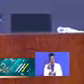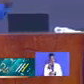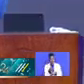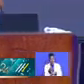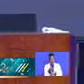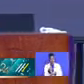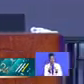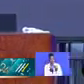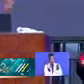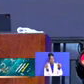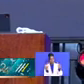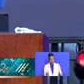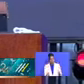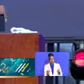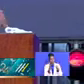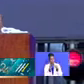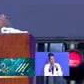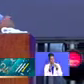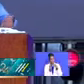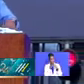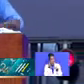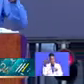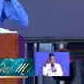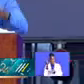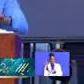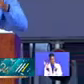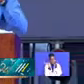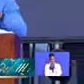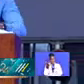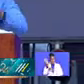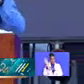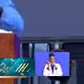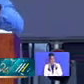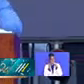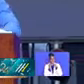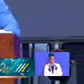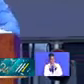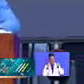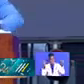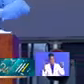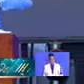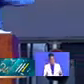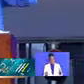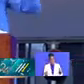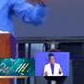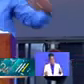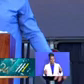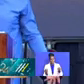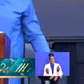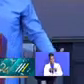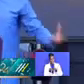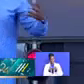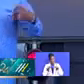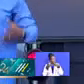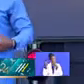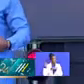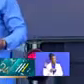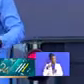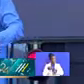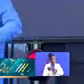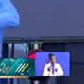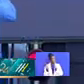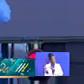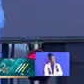therefore altar was created by God and God cre created an altar like I gave you last time the